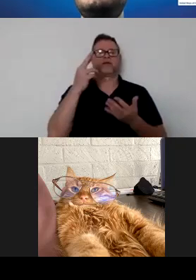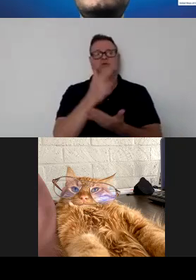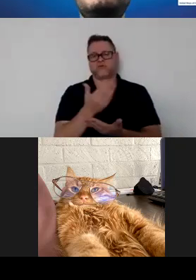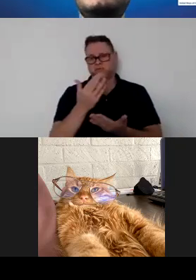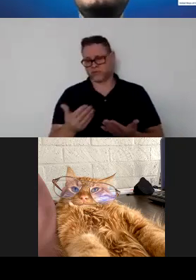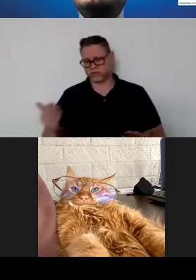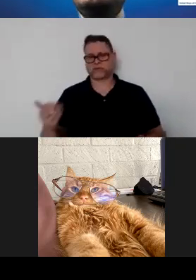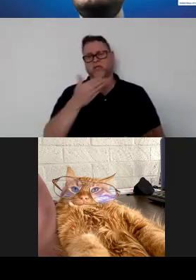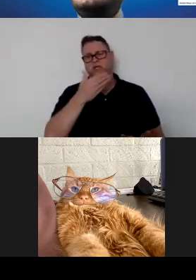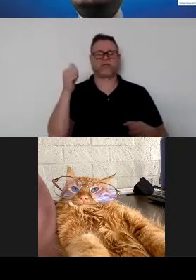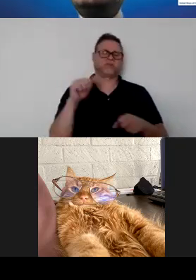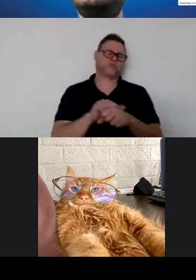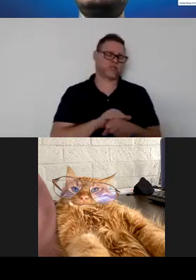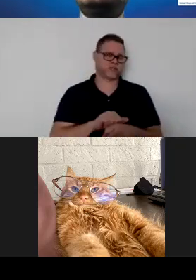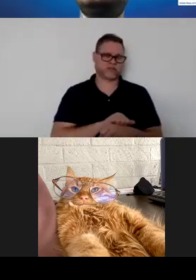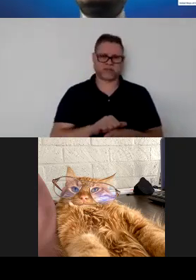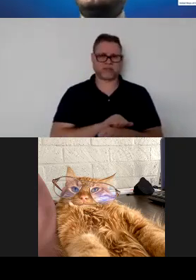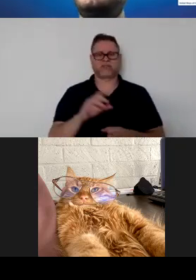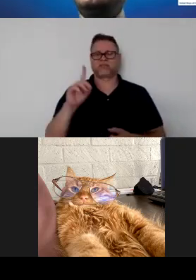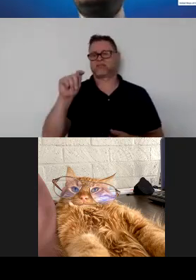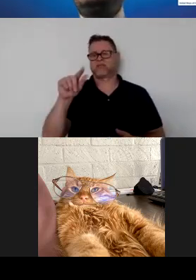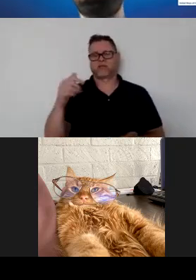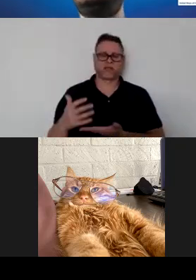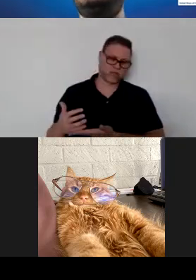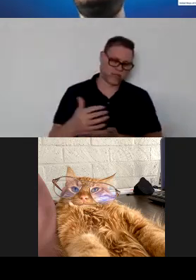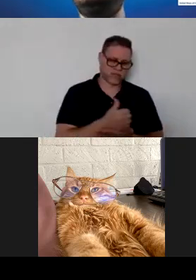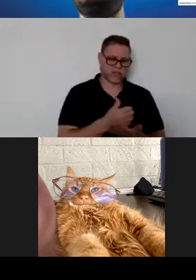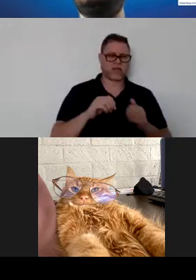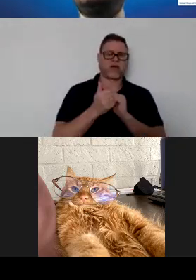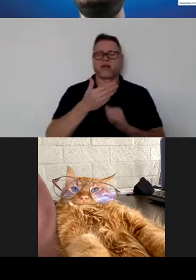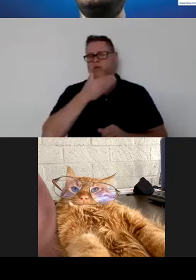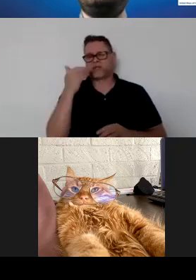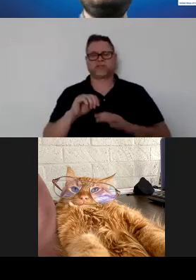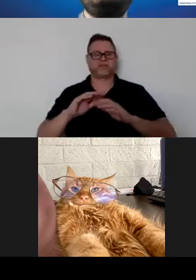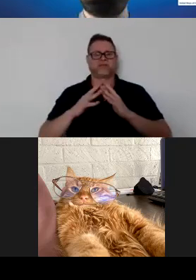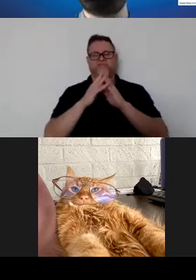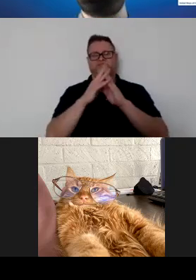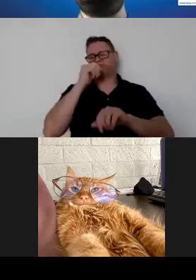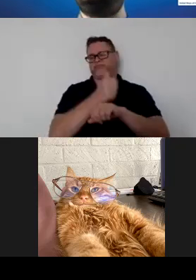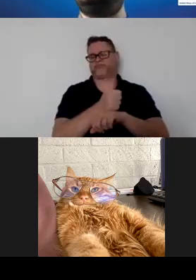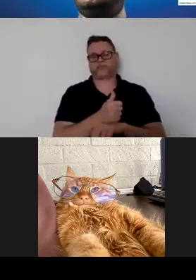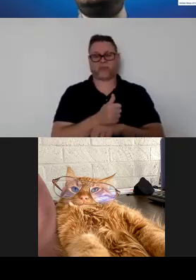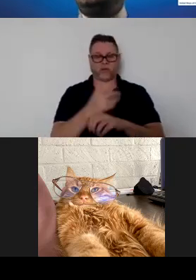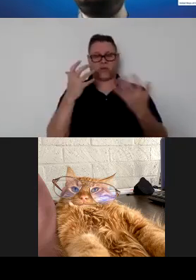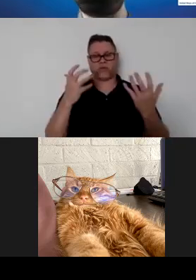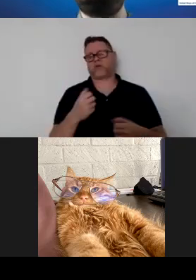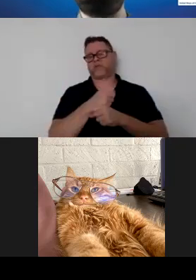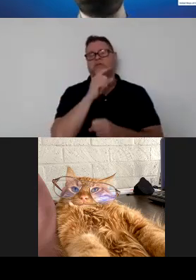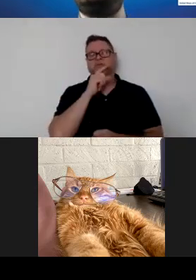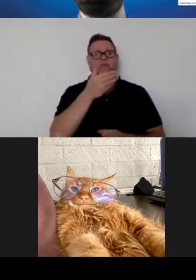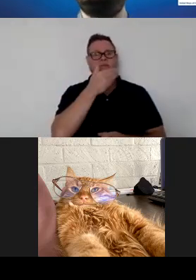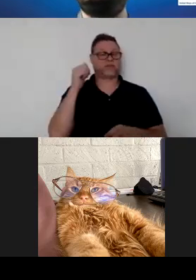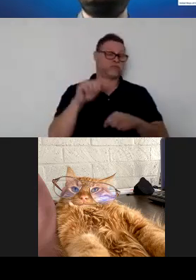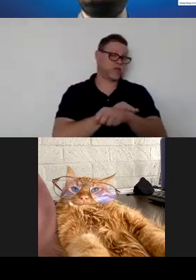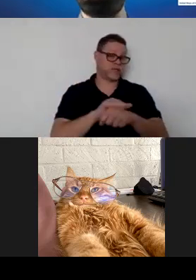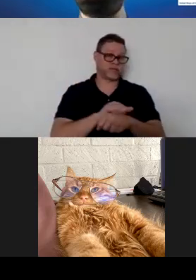resources, best practices, and data collections on how to best implement these programs. We want to ensure that the best practices